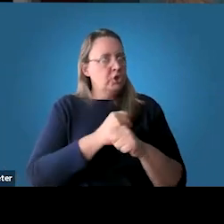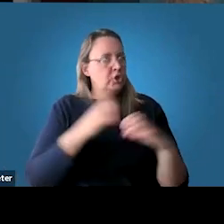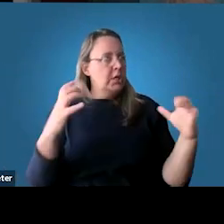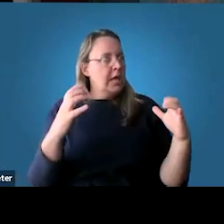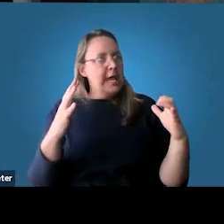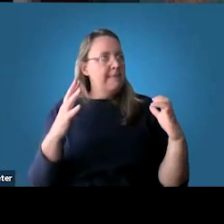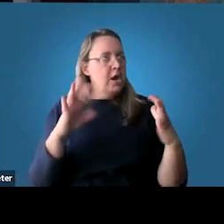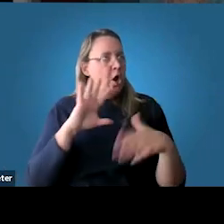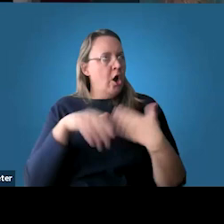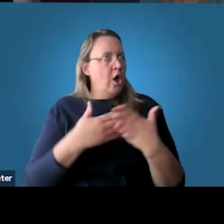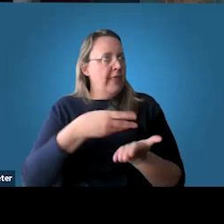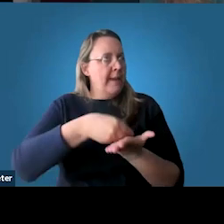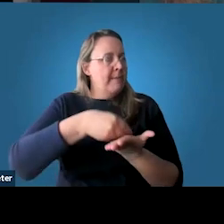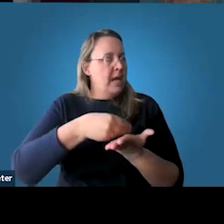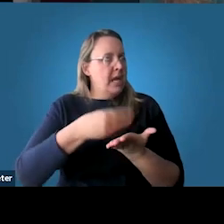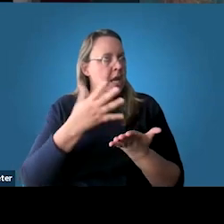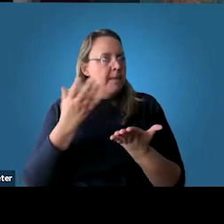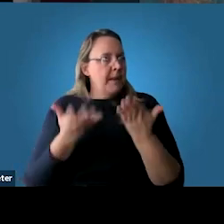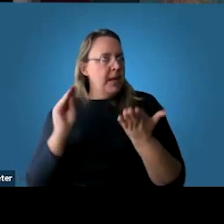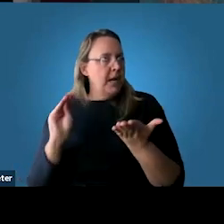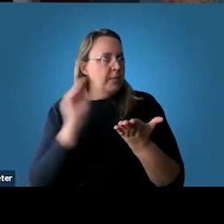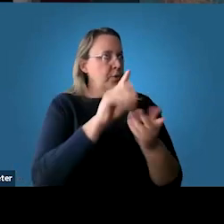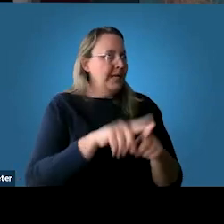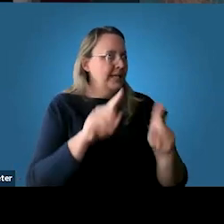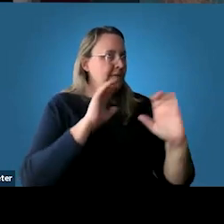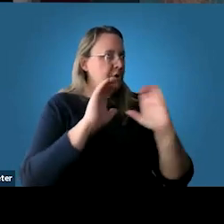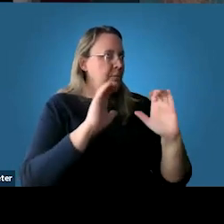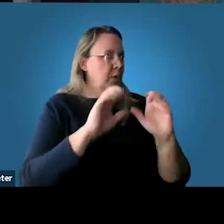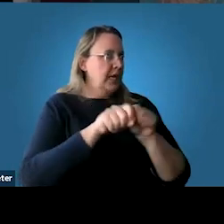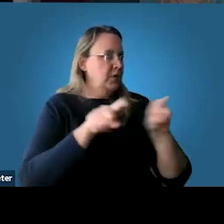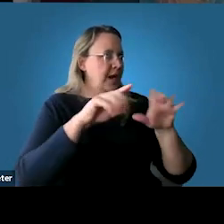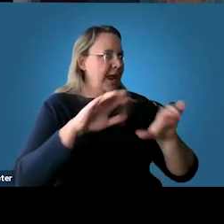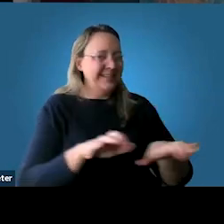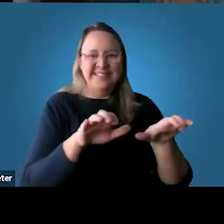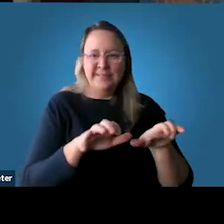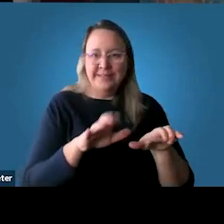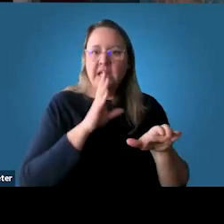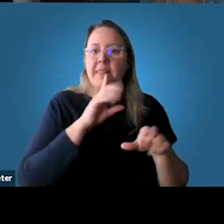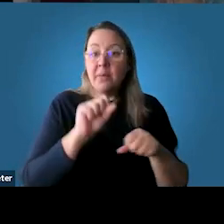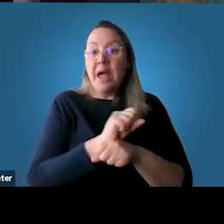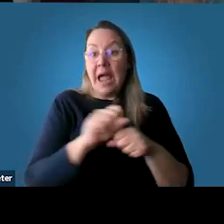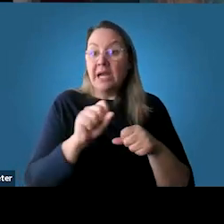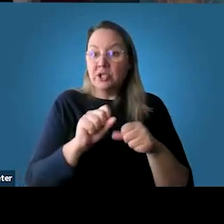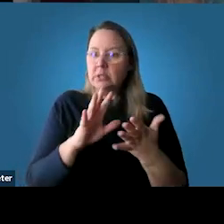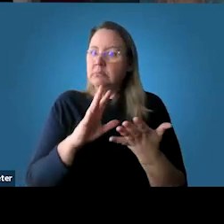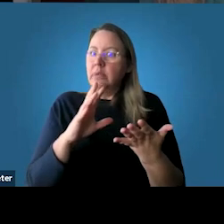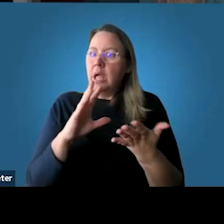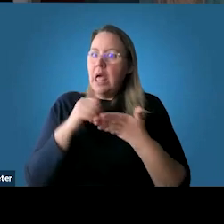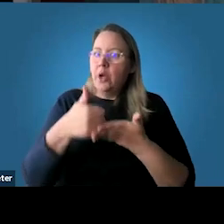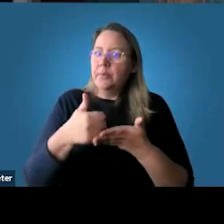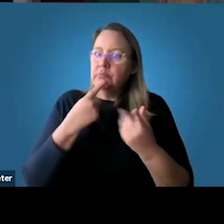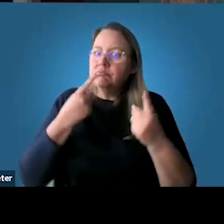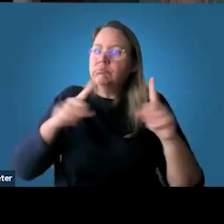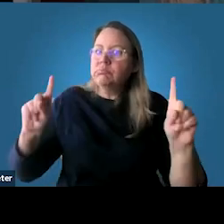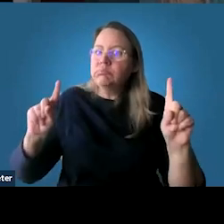reinvest those hundreds of dollars in different communications activities that will actually get you closer to the goal of